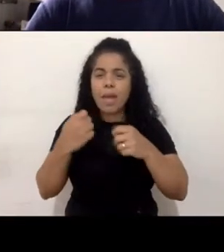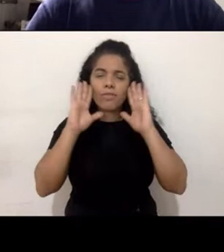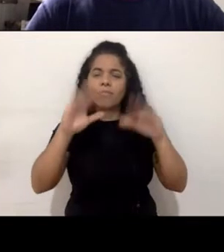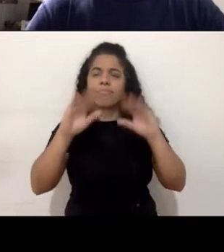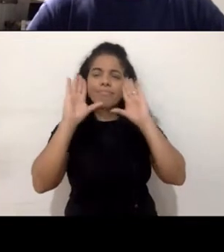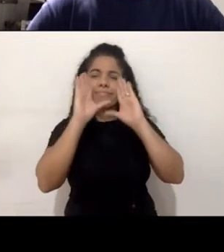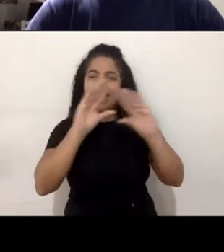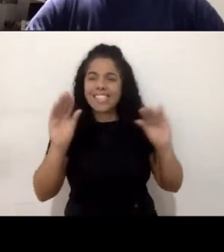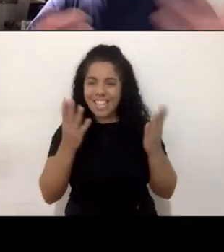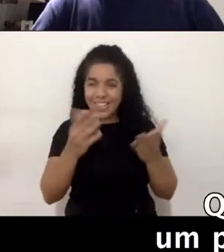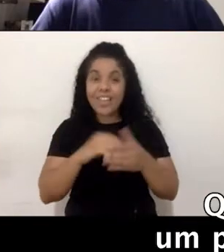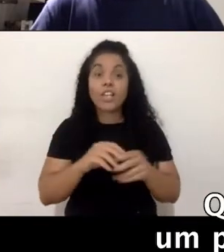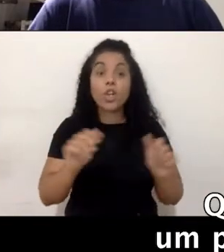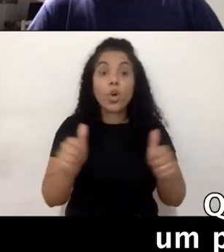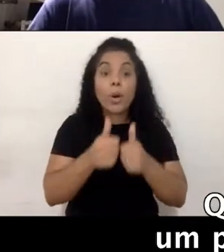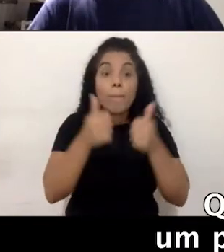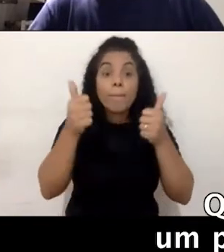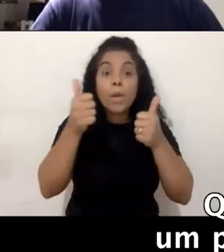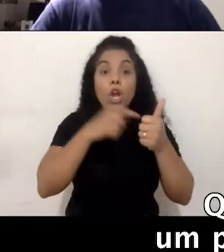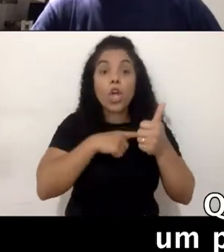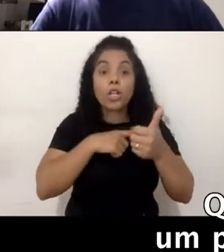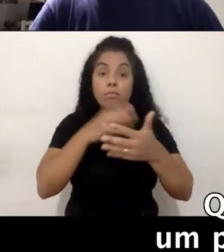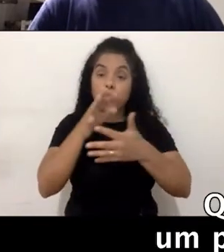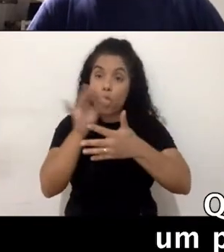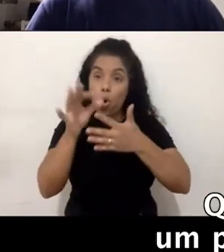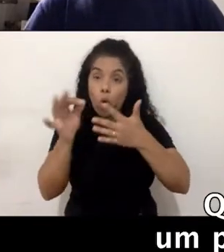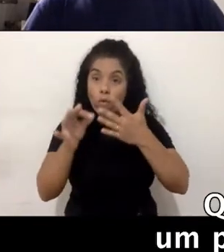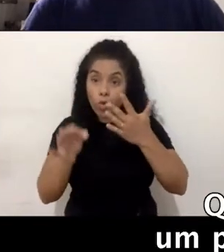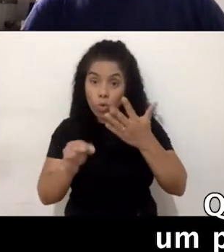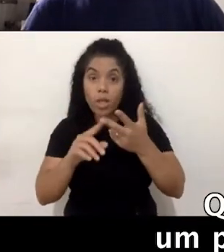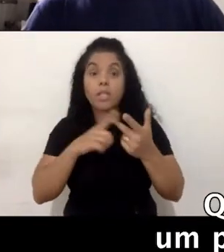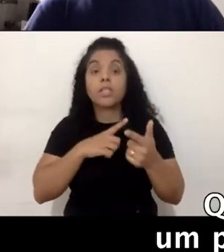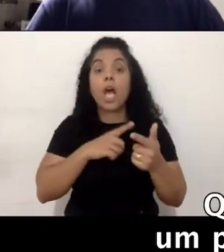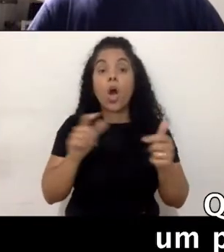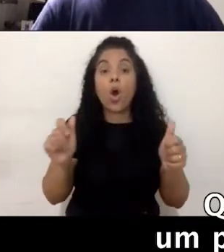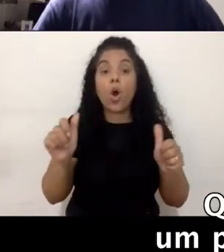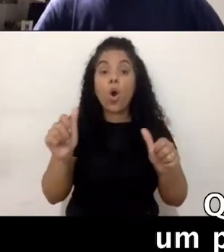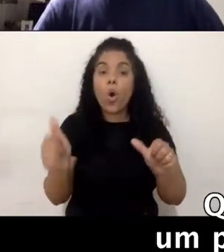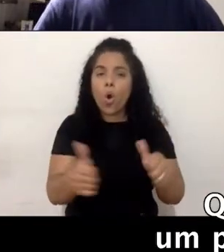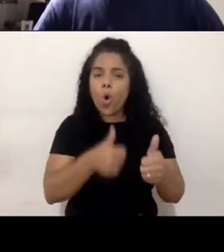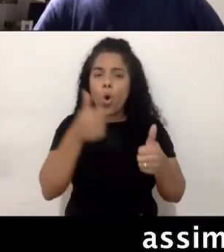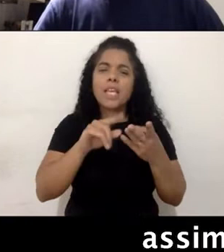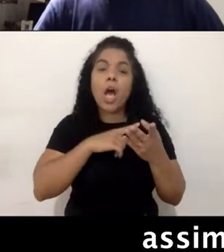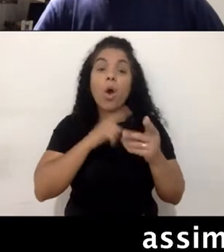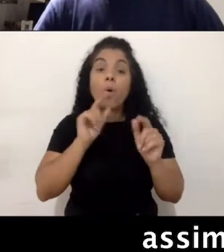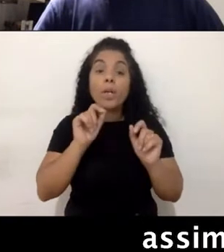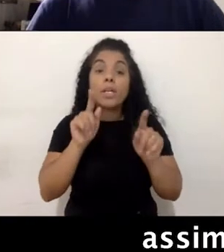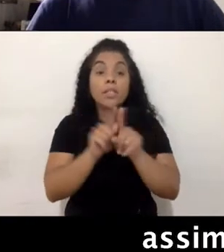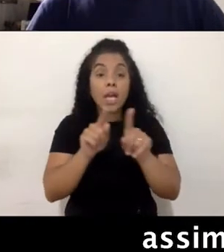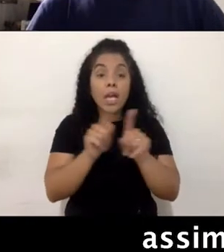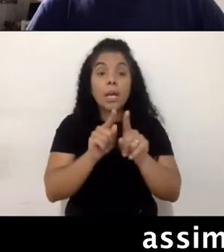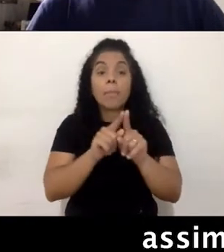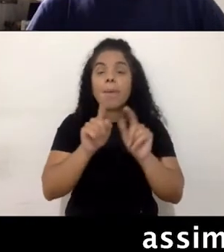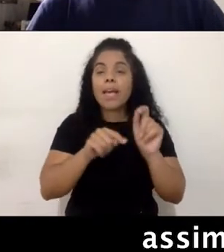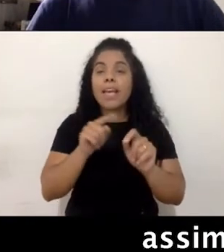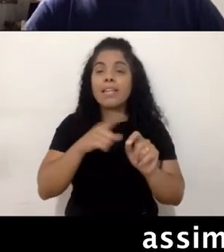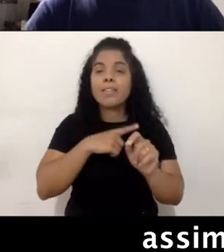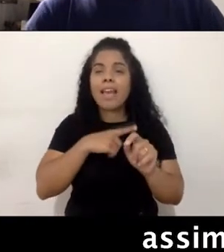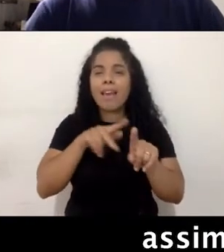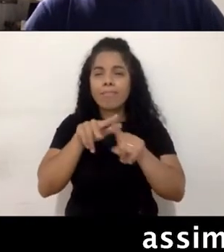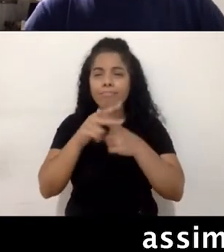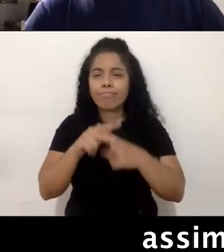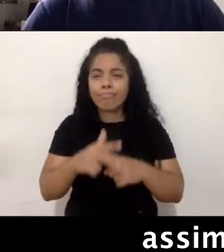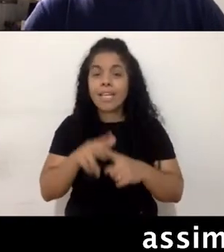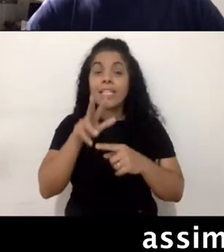optimizations, fixes. When we have an incident, when we have a problem, applying a fix is a change, as